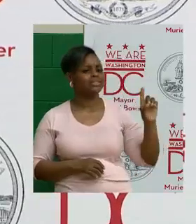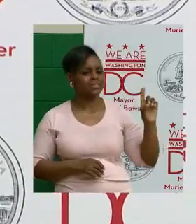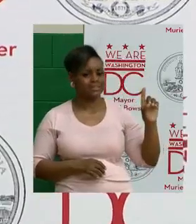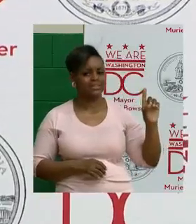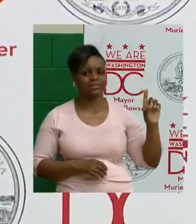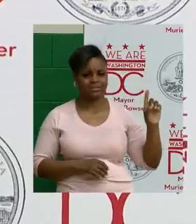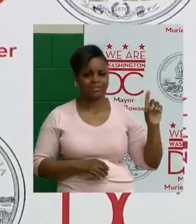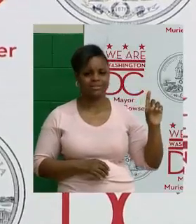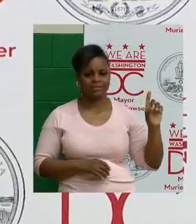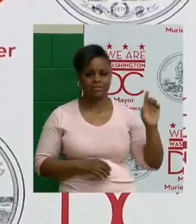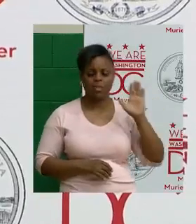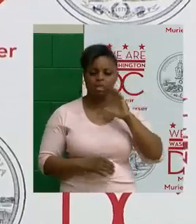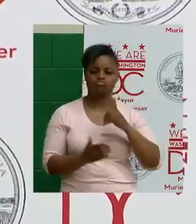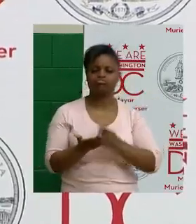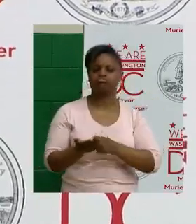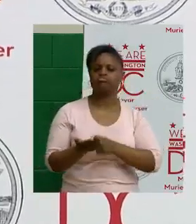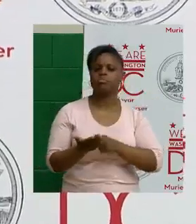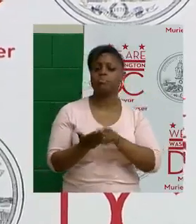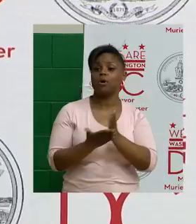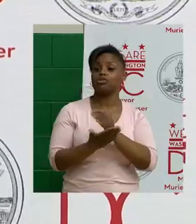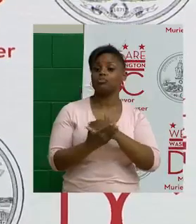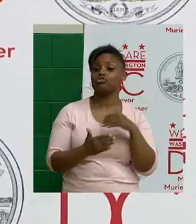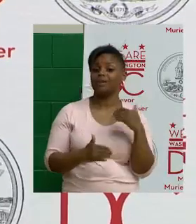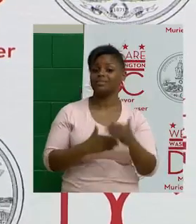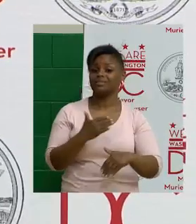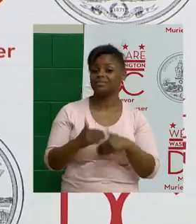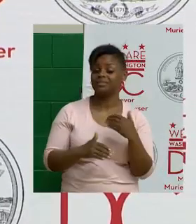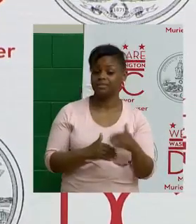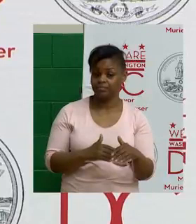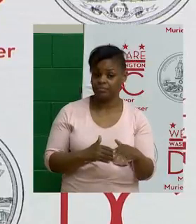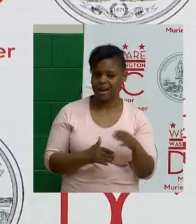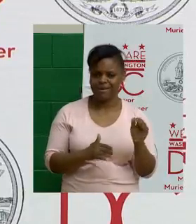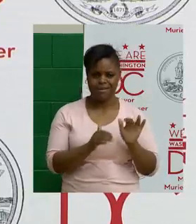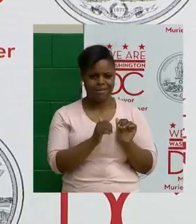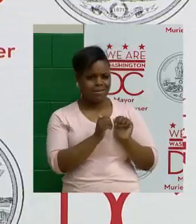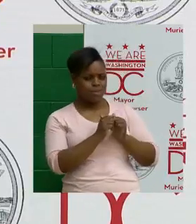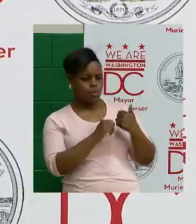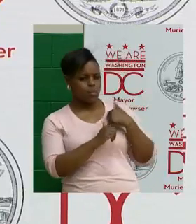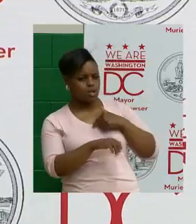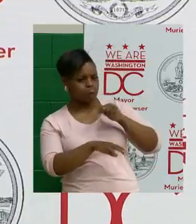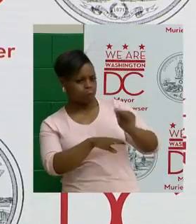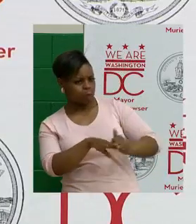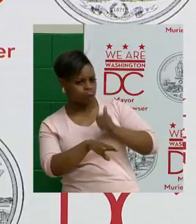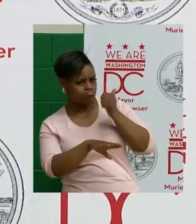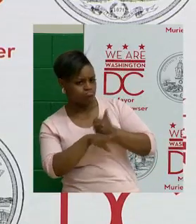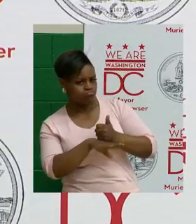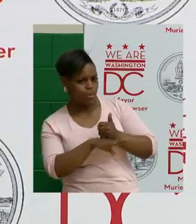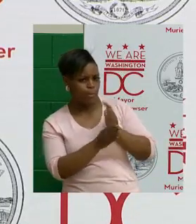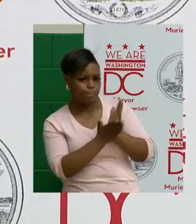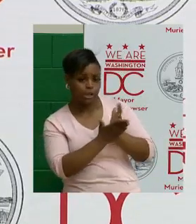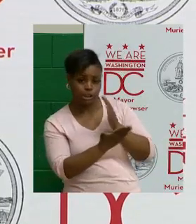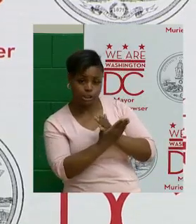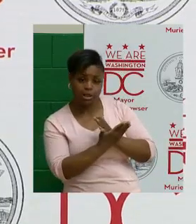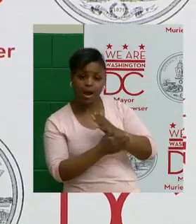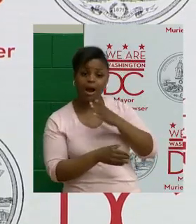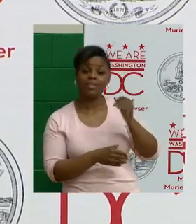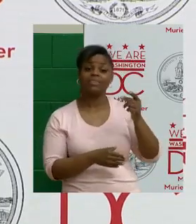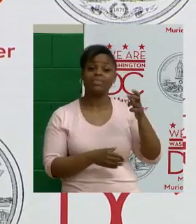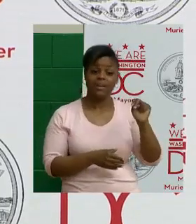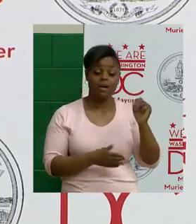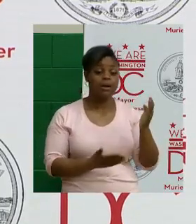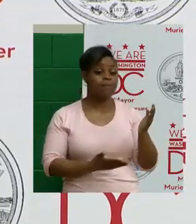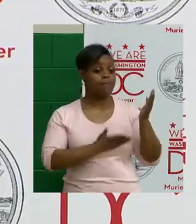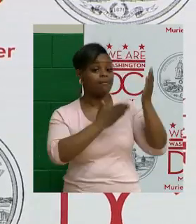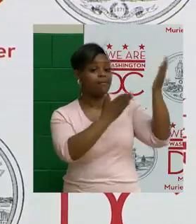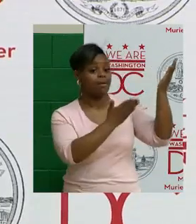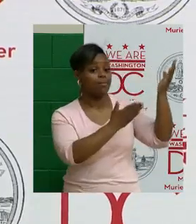going to discuss the budget process and how we formulate the budget and then send over the budget proposal to Council. So